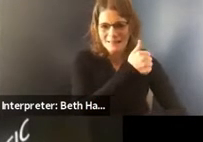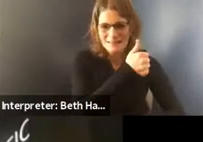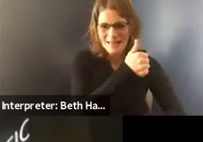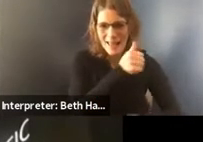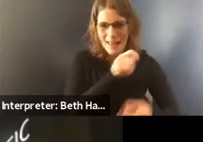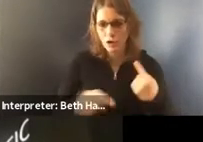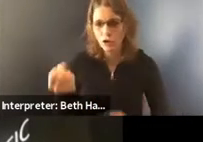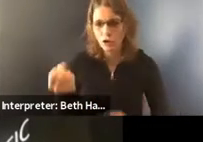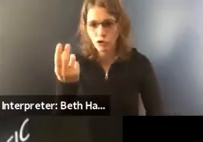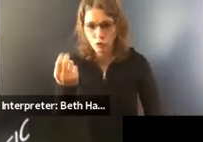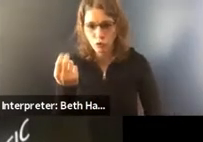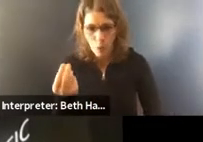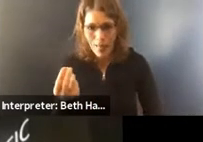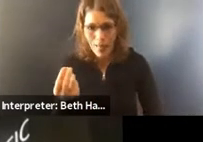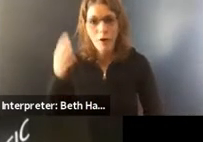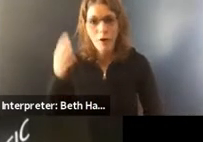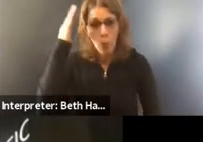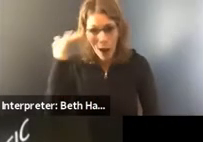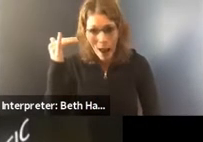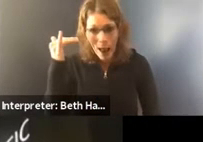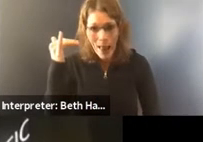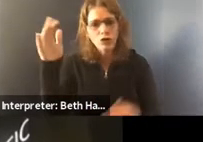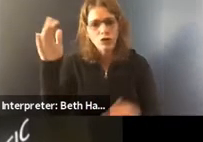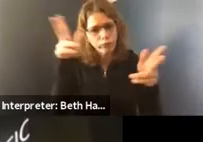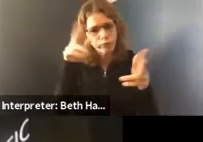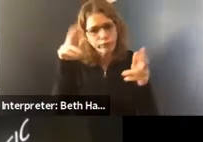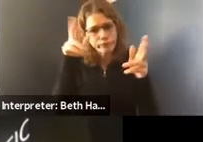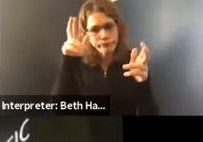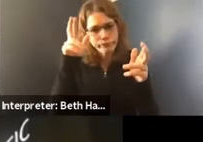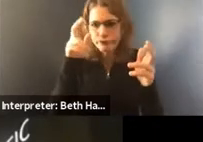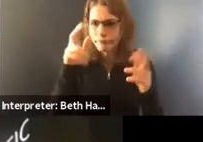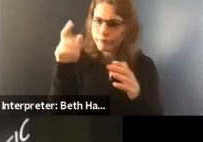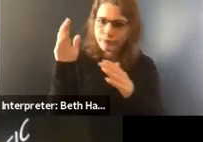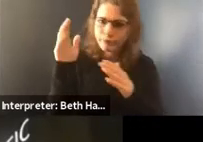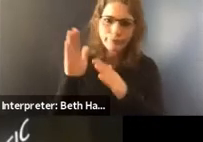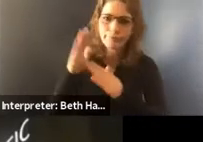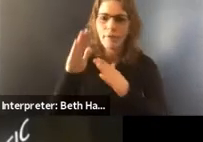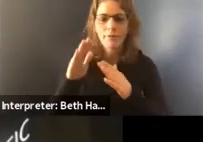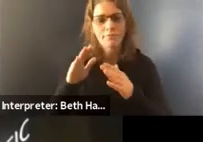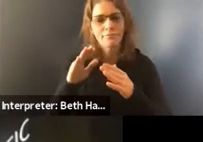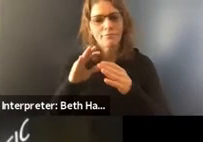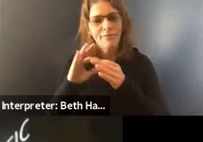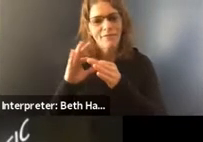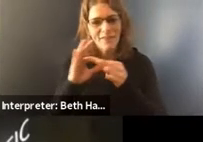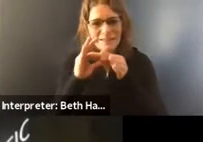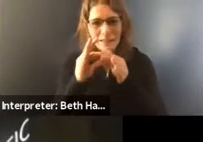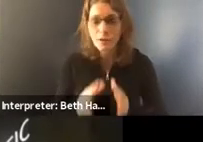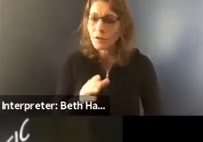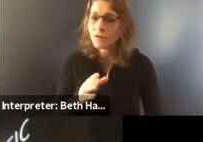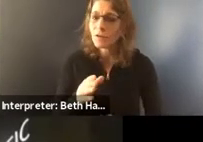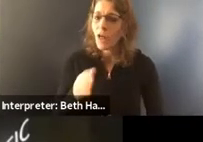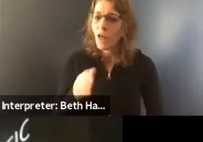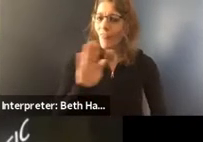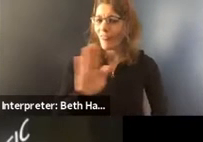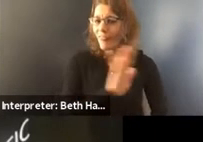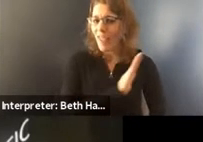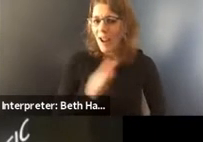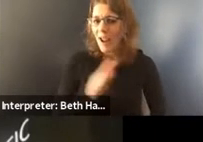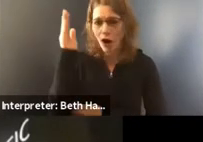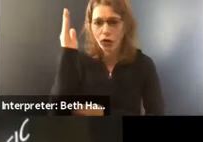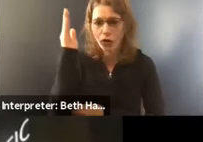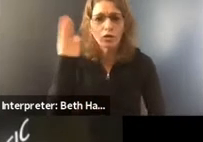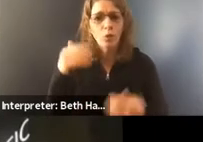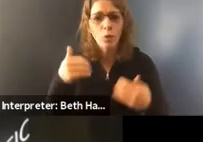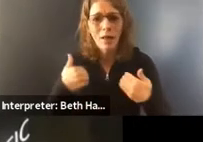wonderful facilitators. These are going to be very inspirational talks, with very practical ideas and very